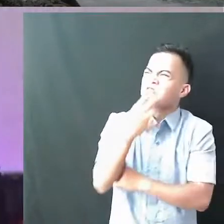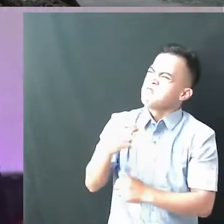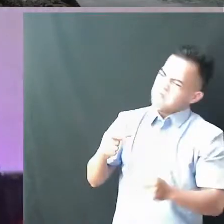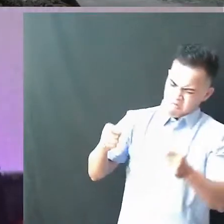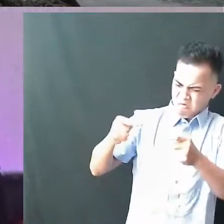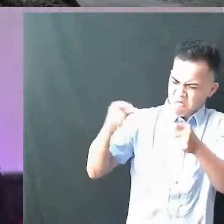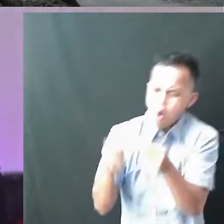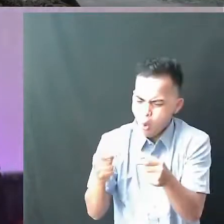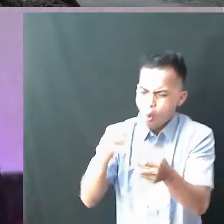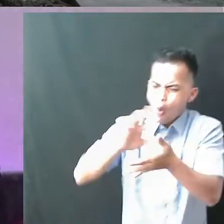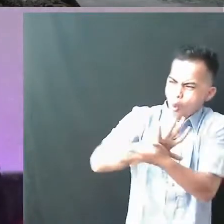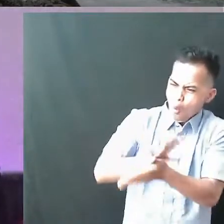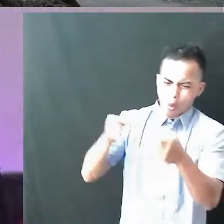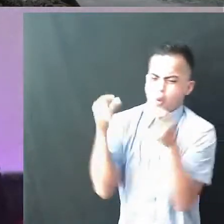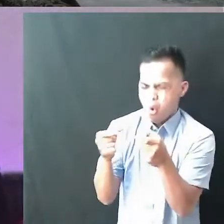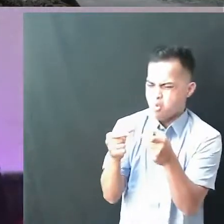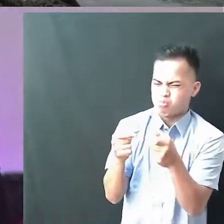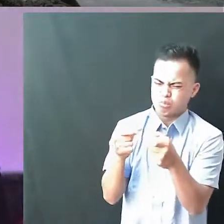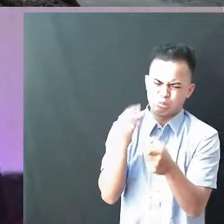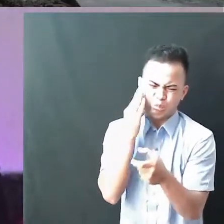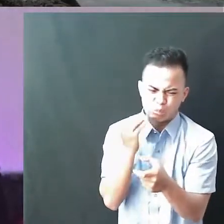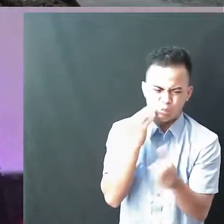lockdown. And I guess he was a little